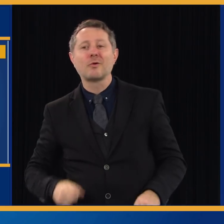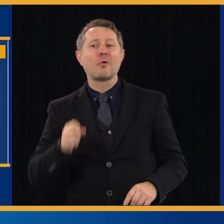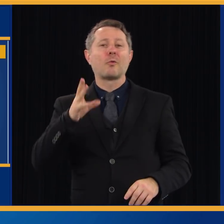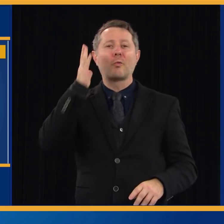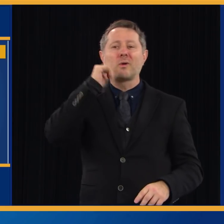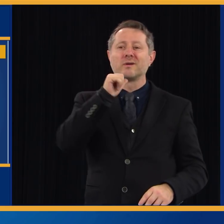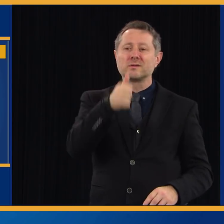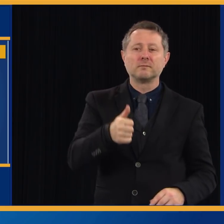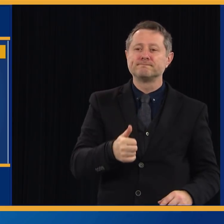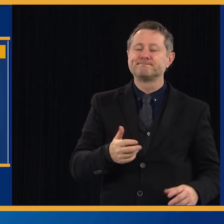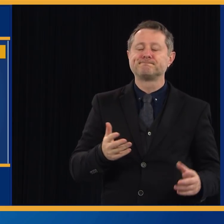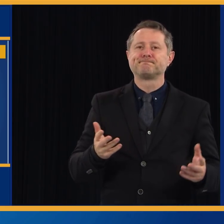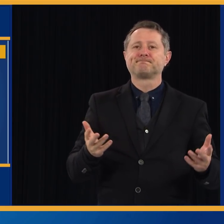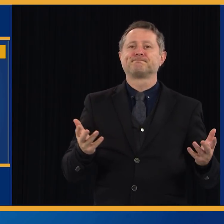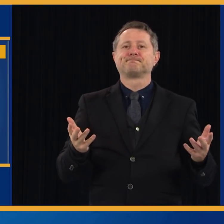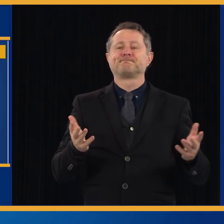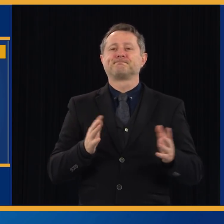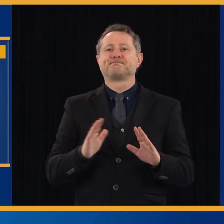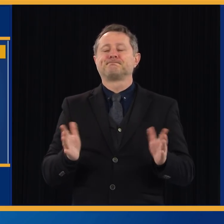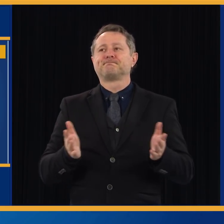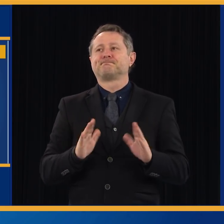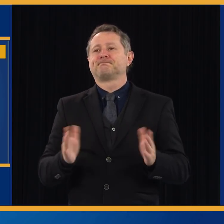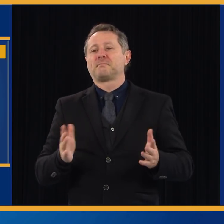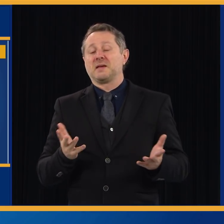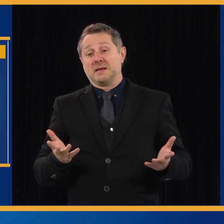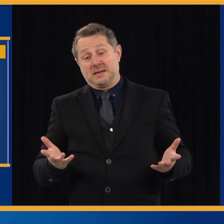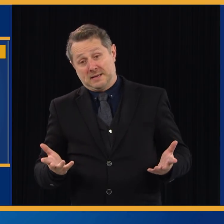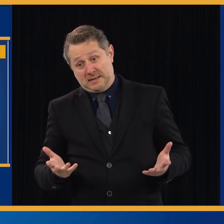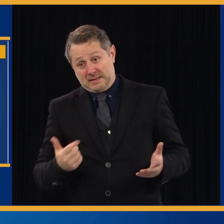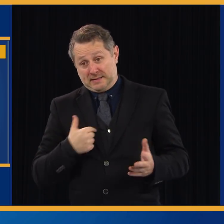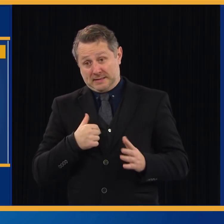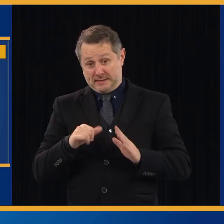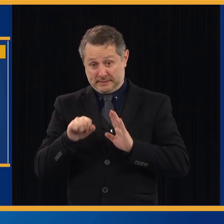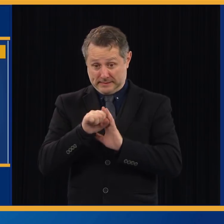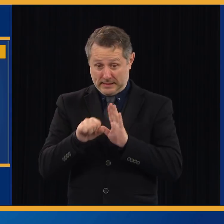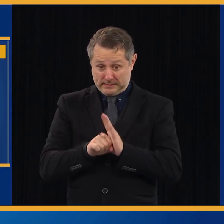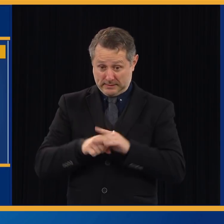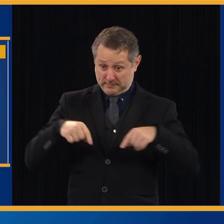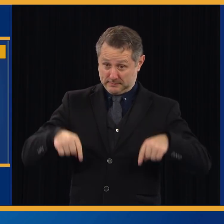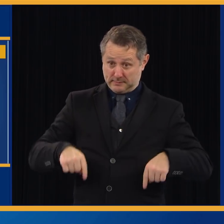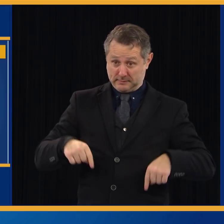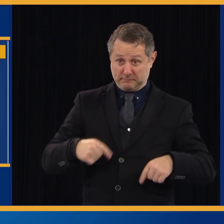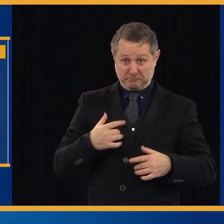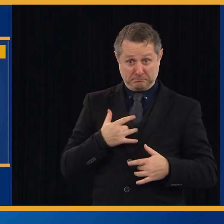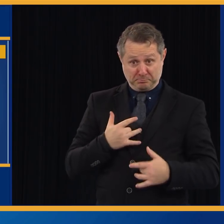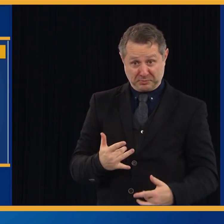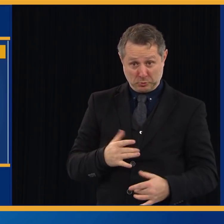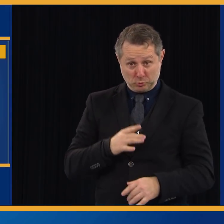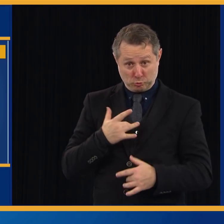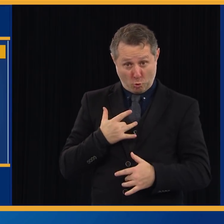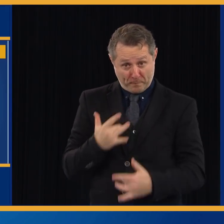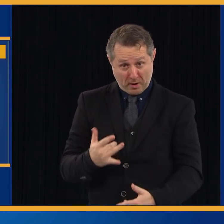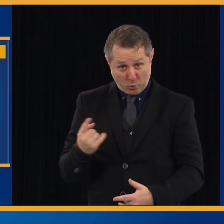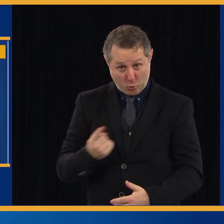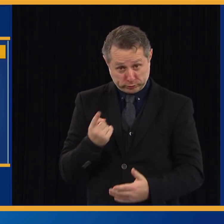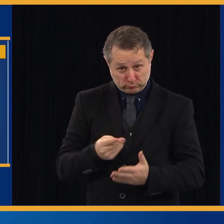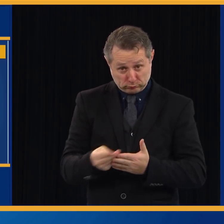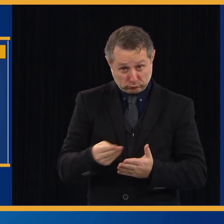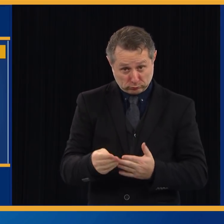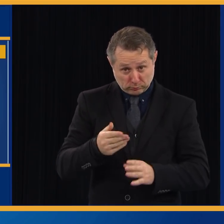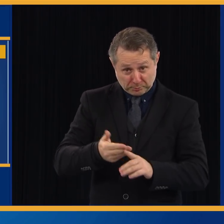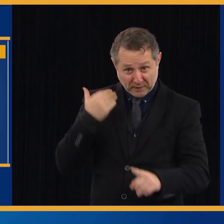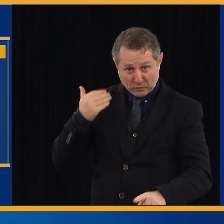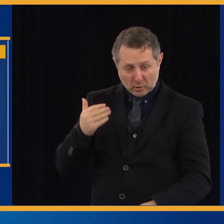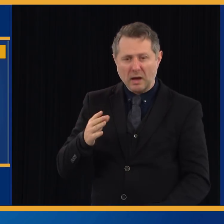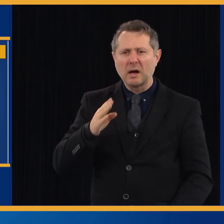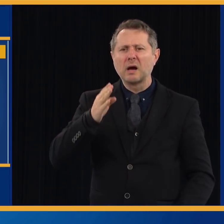It's not what states normally are responsible for. God bless Larry Hogan. He really thought outside the box